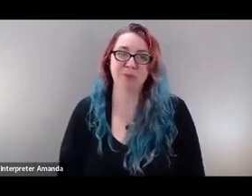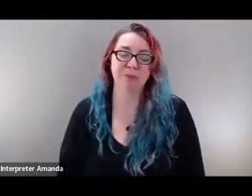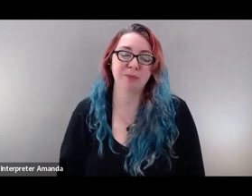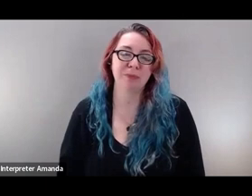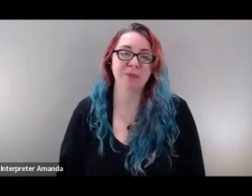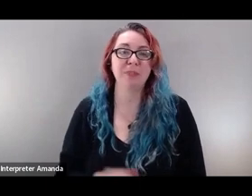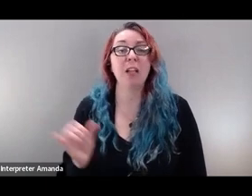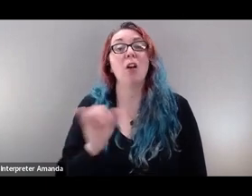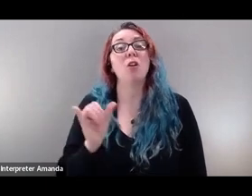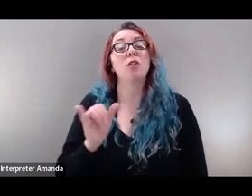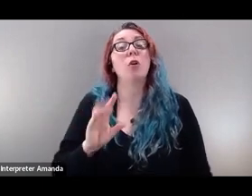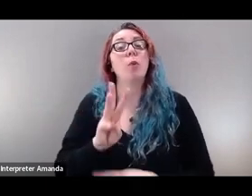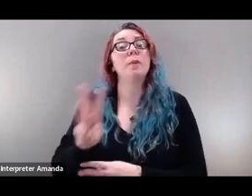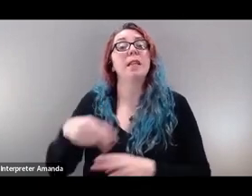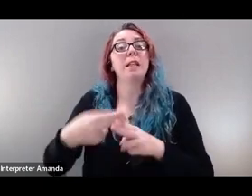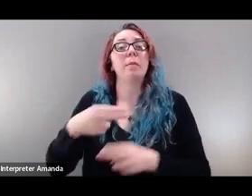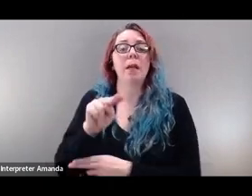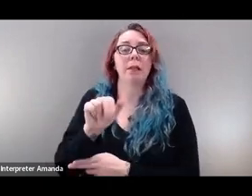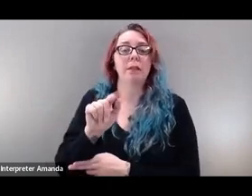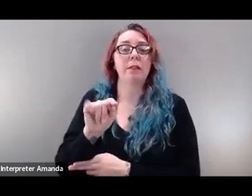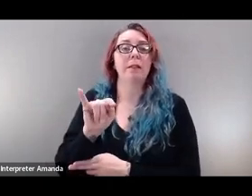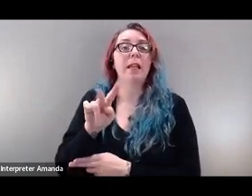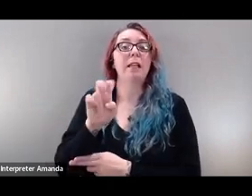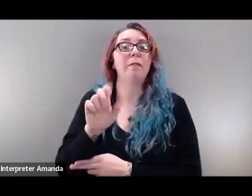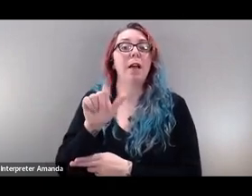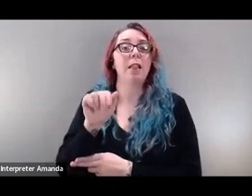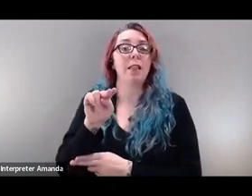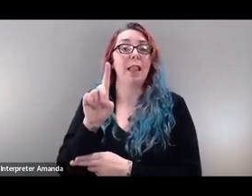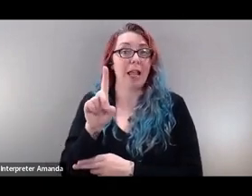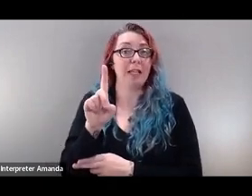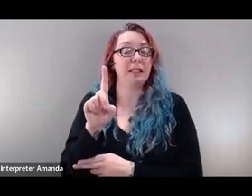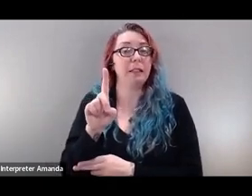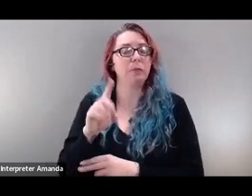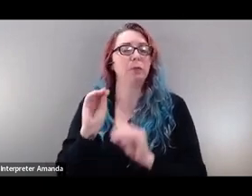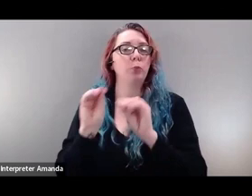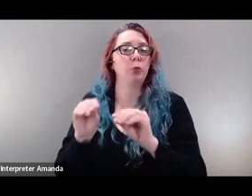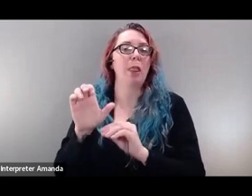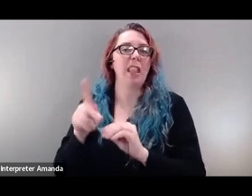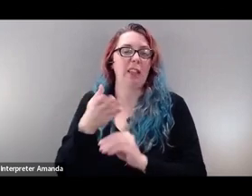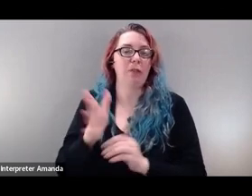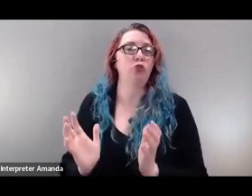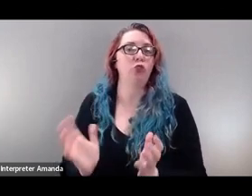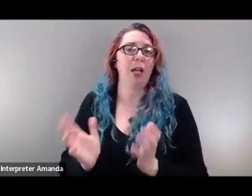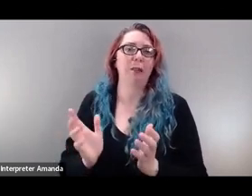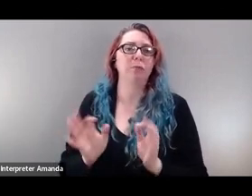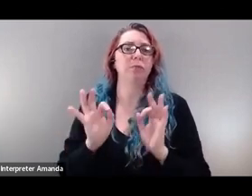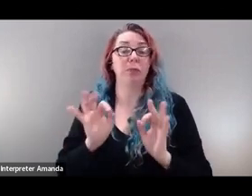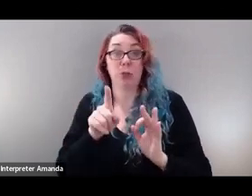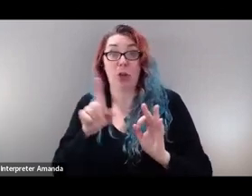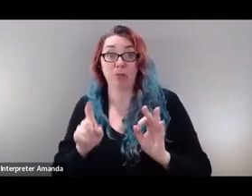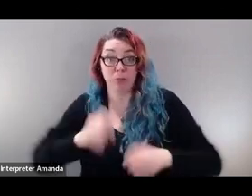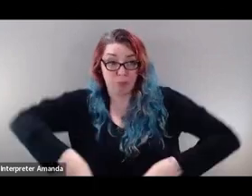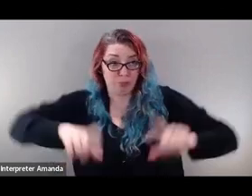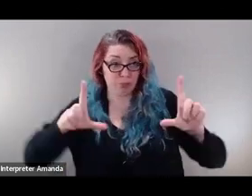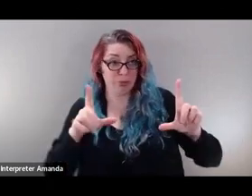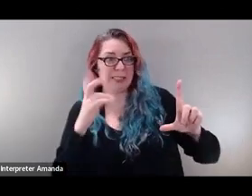to Native Land, a website, a work in progress and growth, which presents a map of Indigenous territories, treaties, and